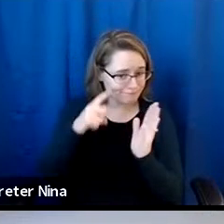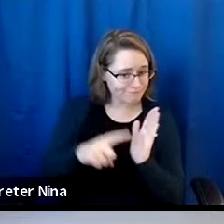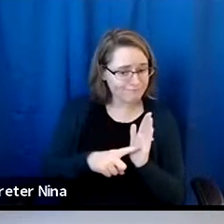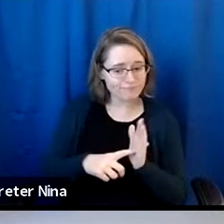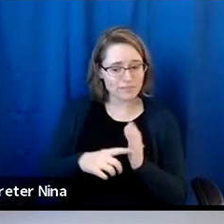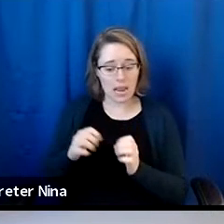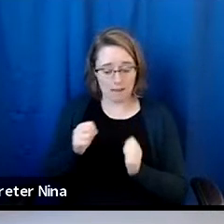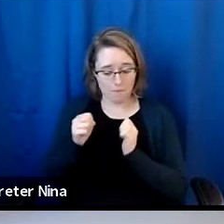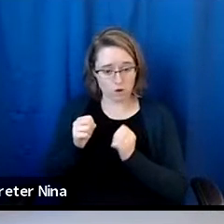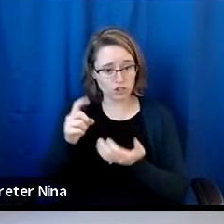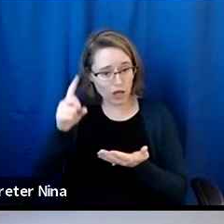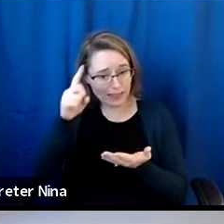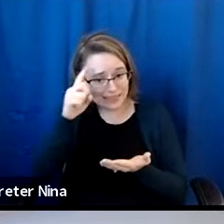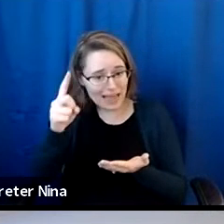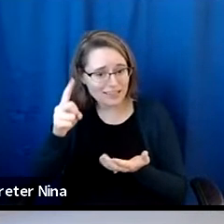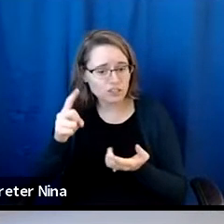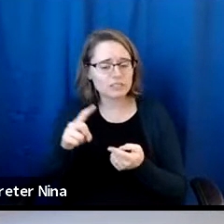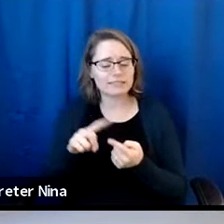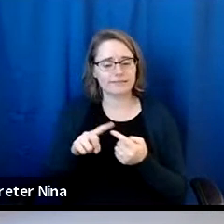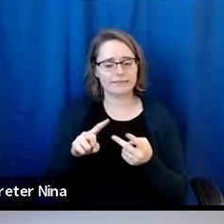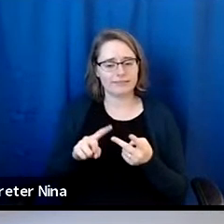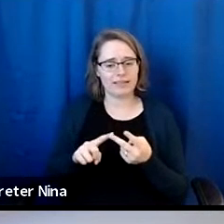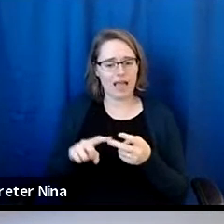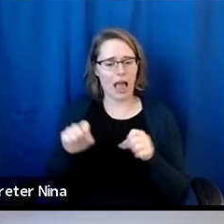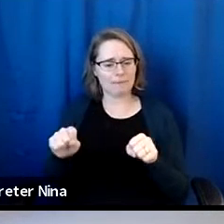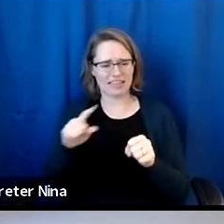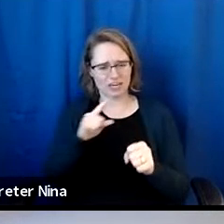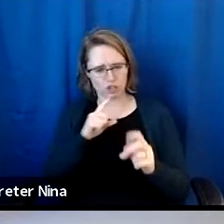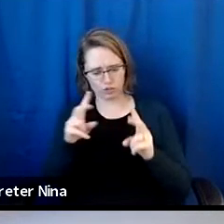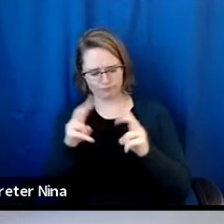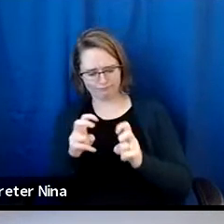emotional intelligence, that ability to discern.